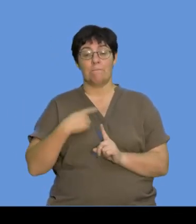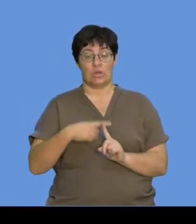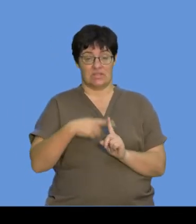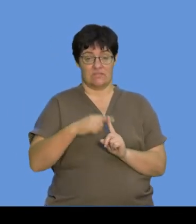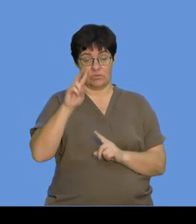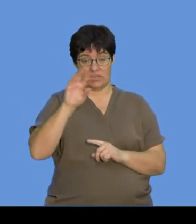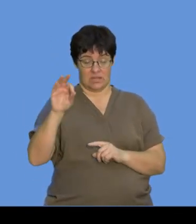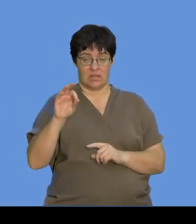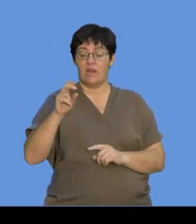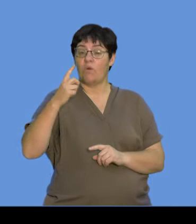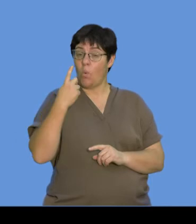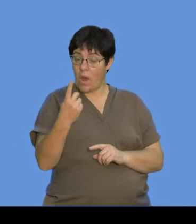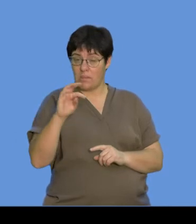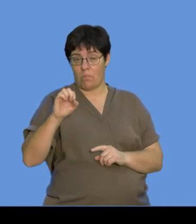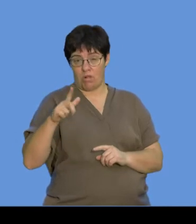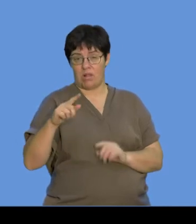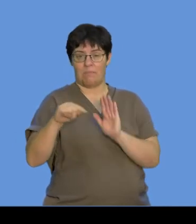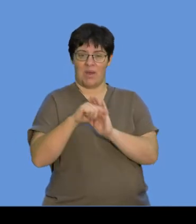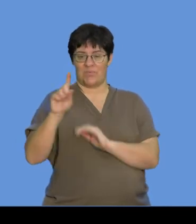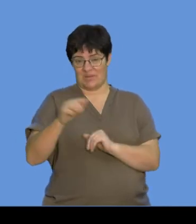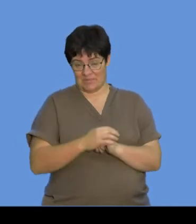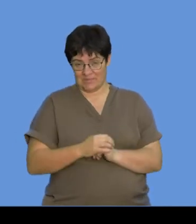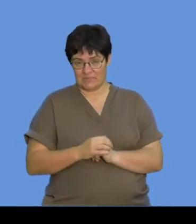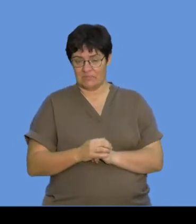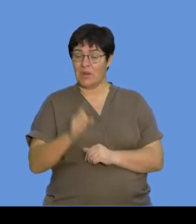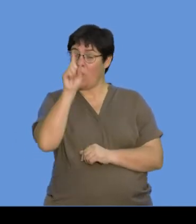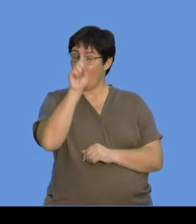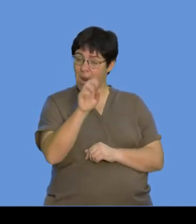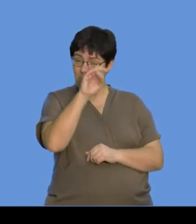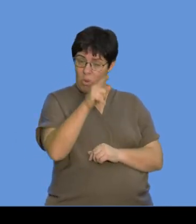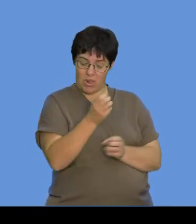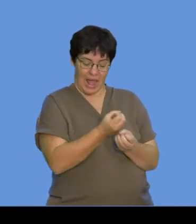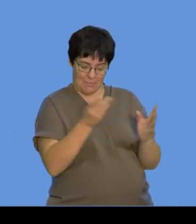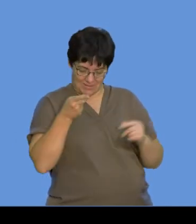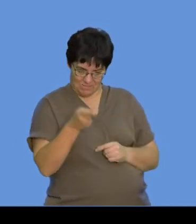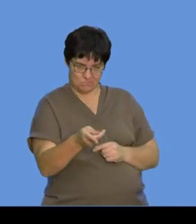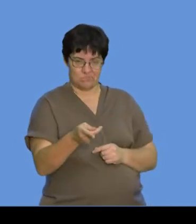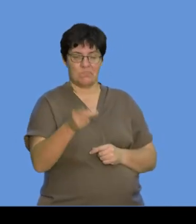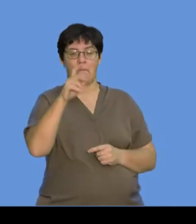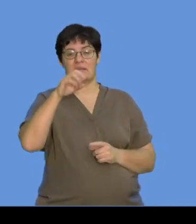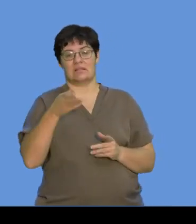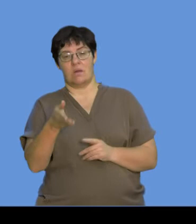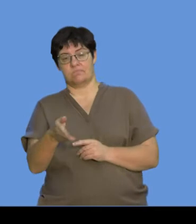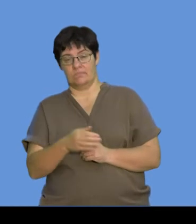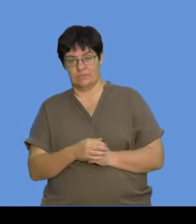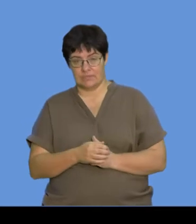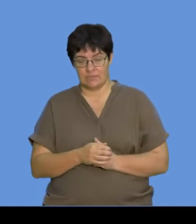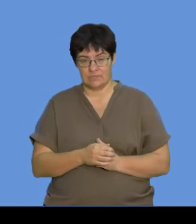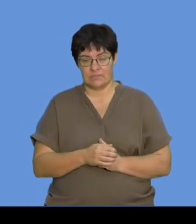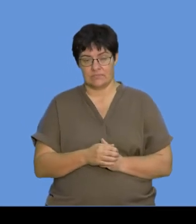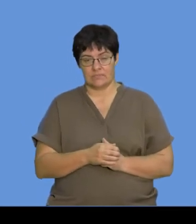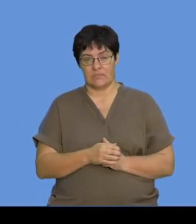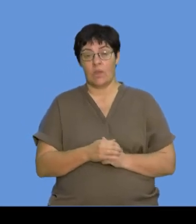23 is positive 23 per mole. Okay, it means then in 1 mole there is that number of particles,